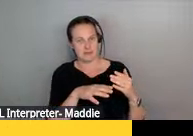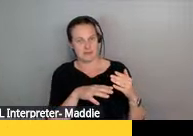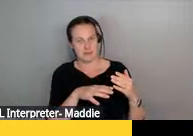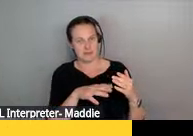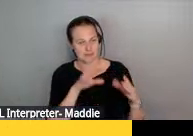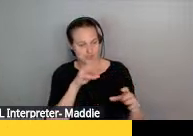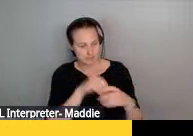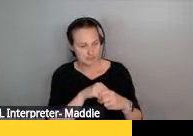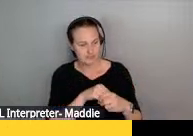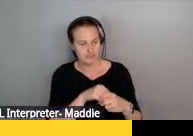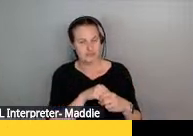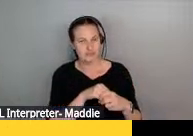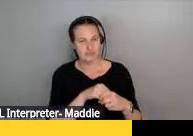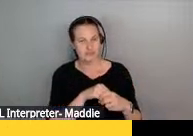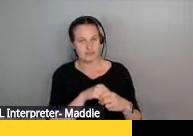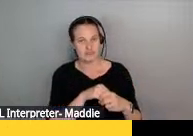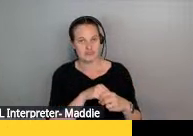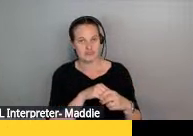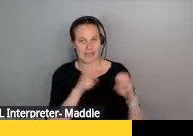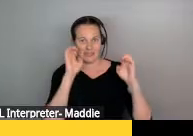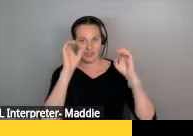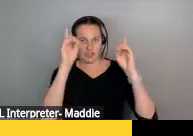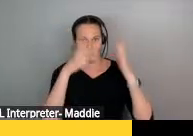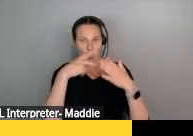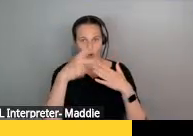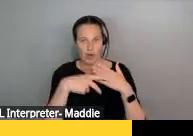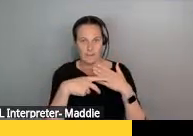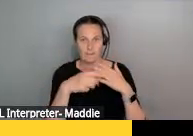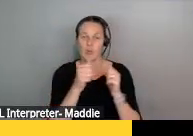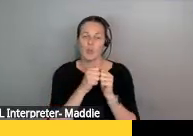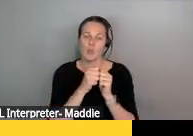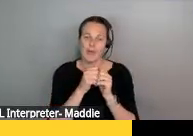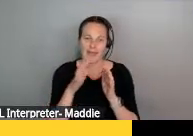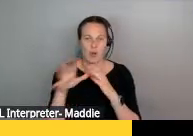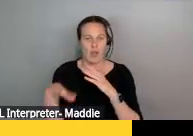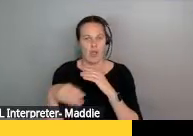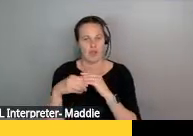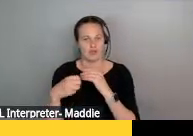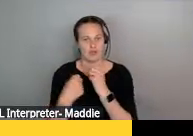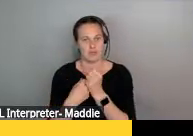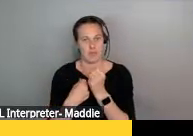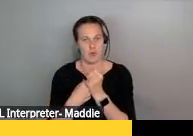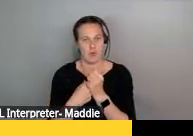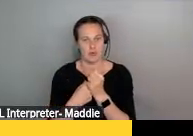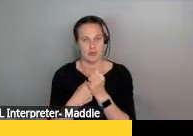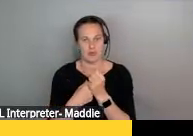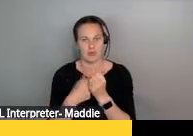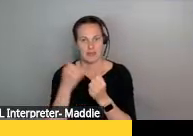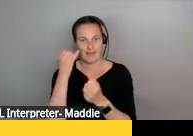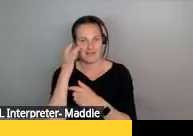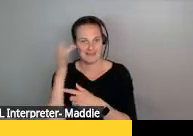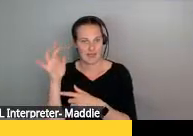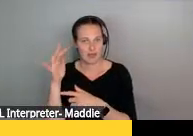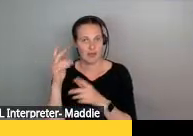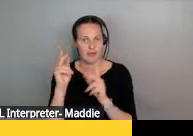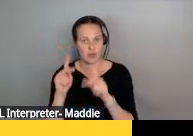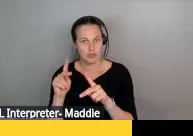participate in an educational program without extra supports, like getting a sighted person to provide